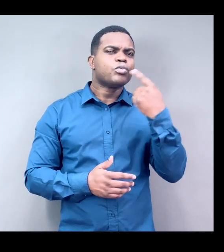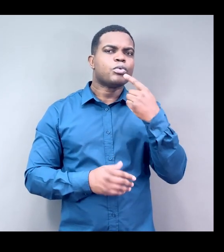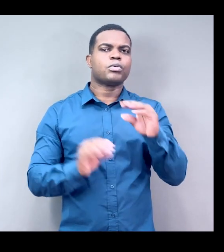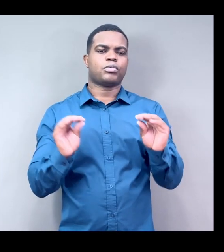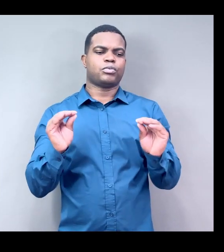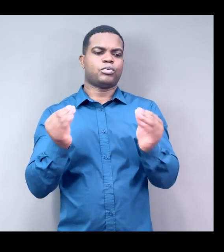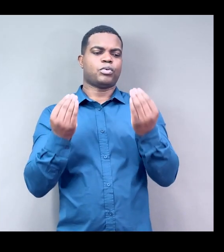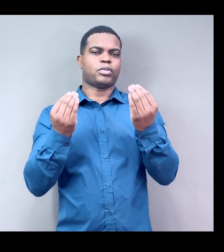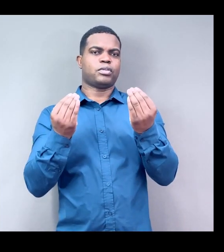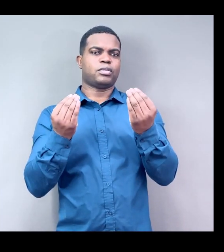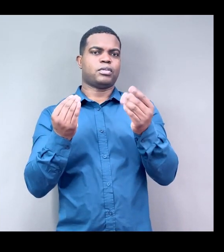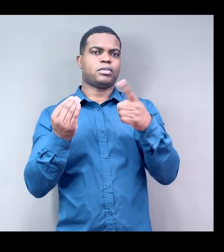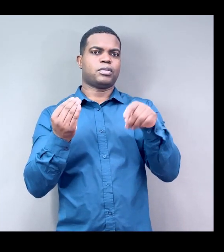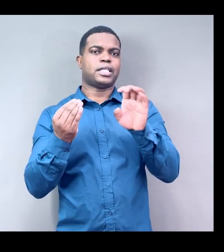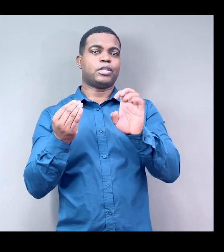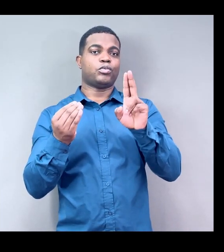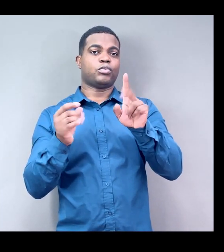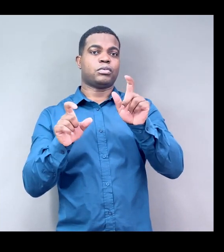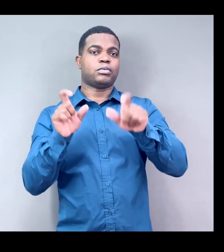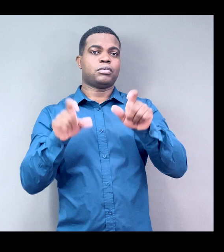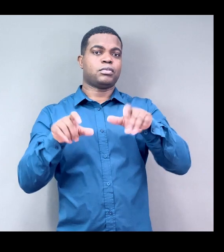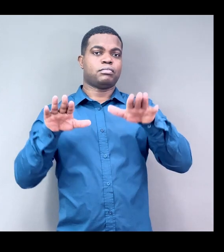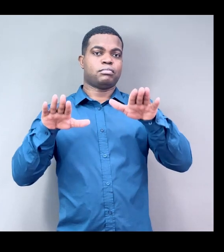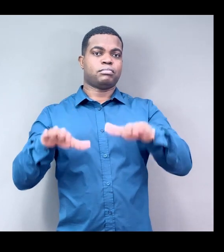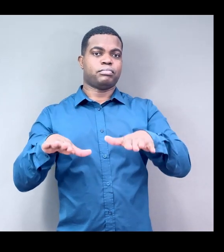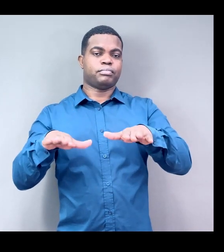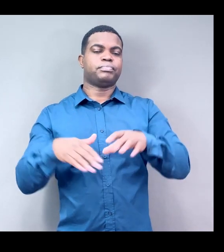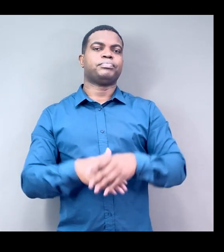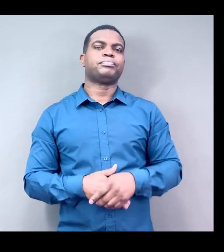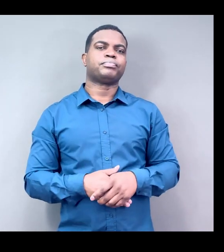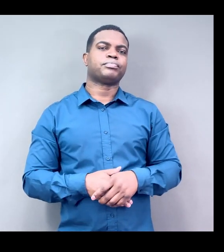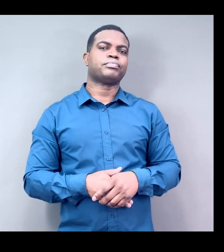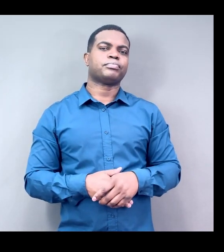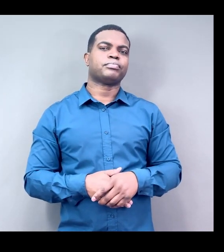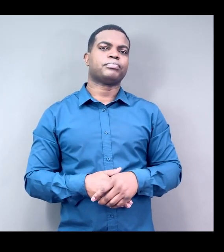this. Who? Young EU citizens.